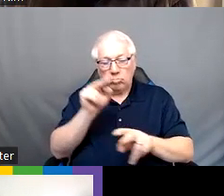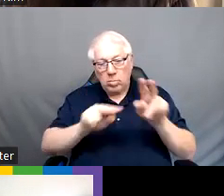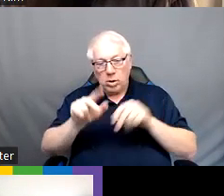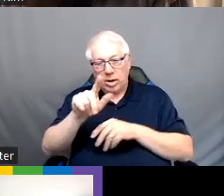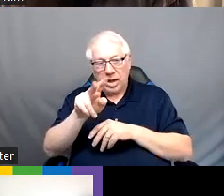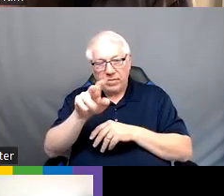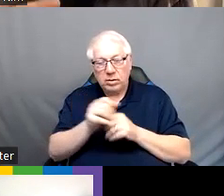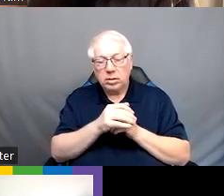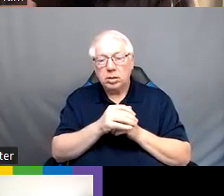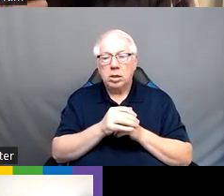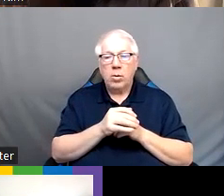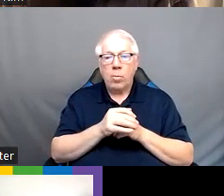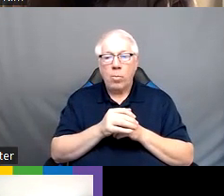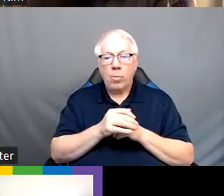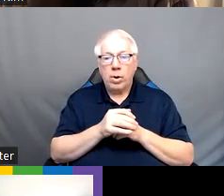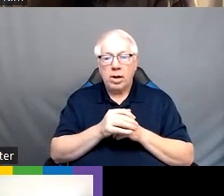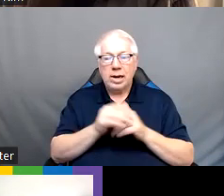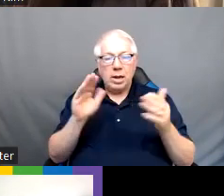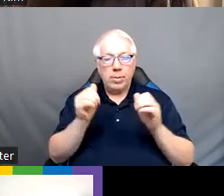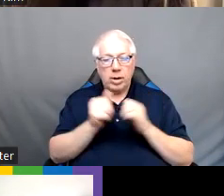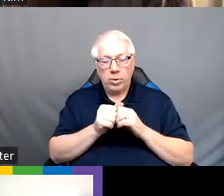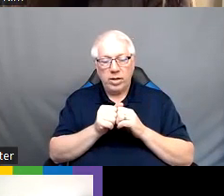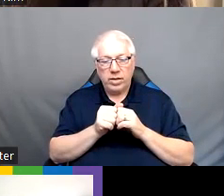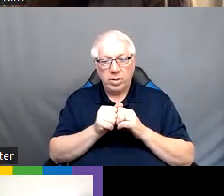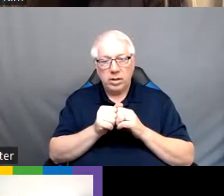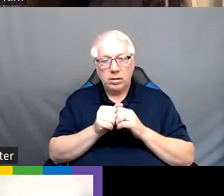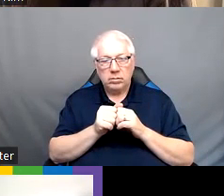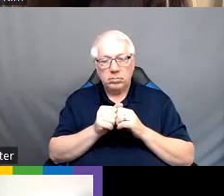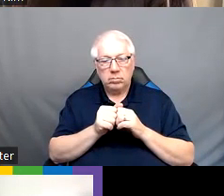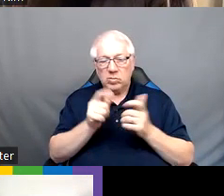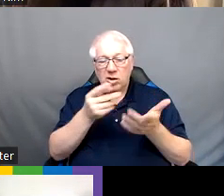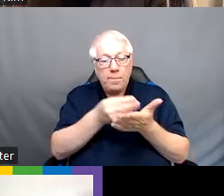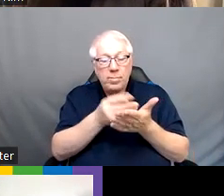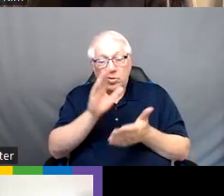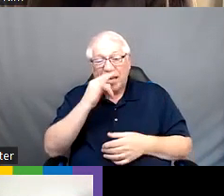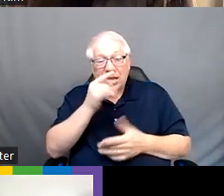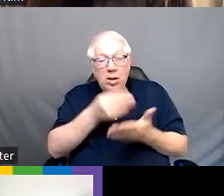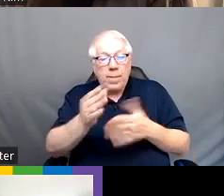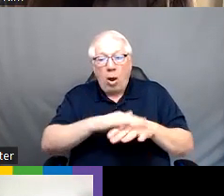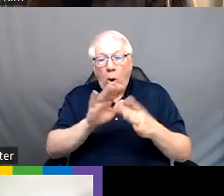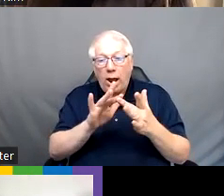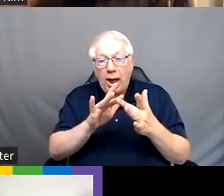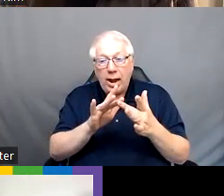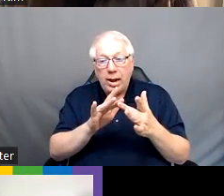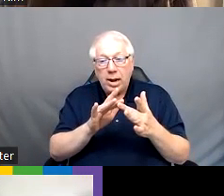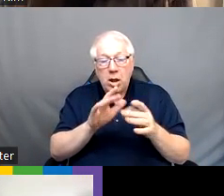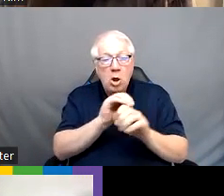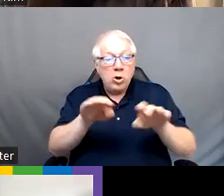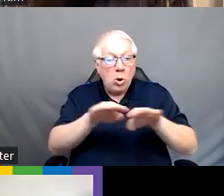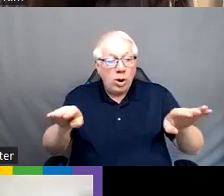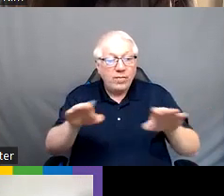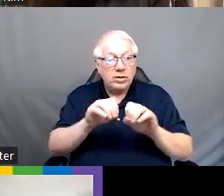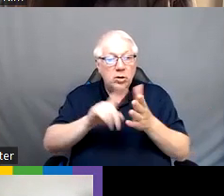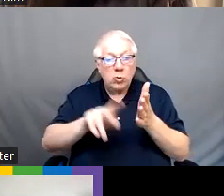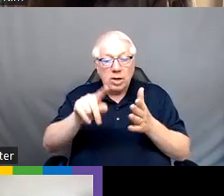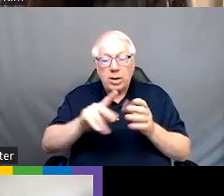levels, like, versus your child could just go buy this online and get no levels, no medical checkup,